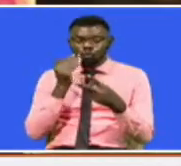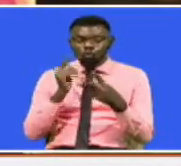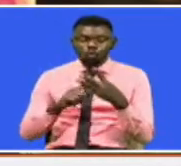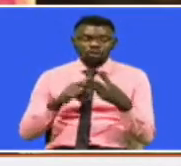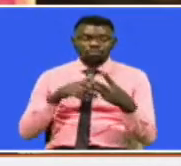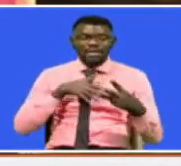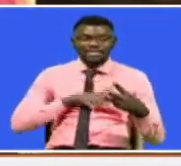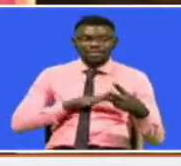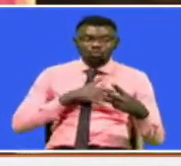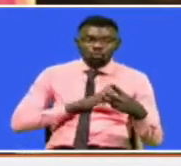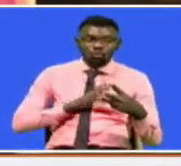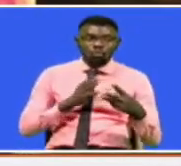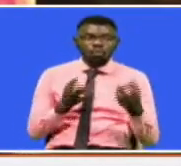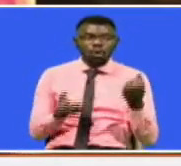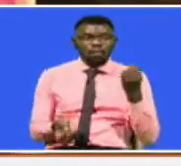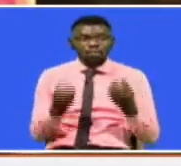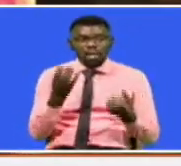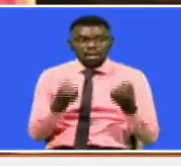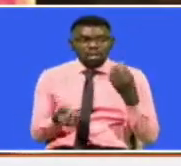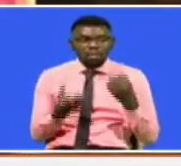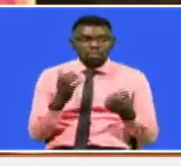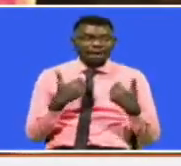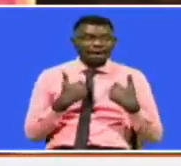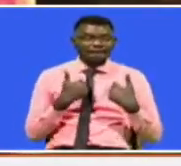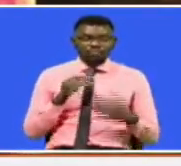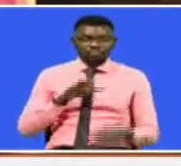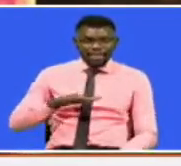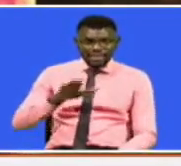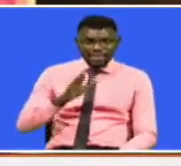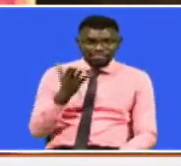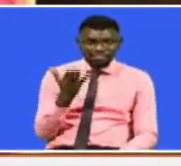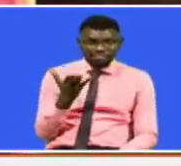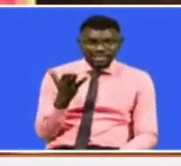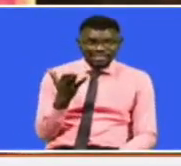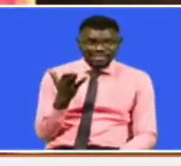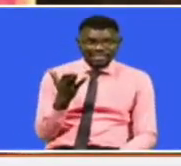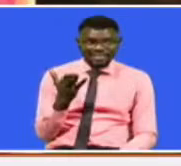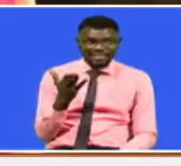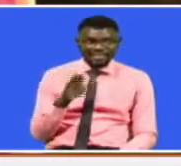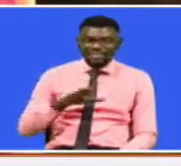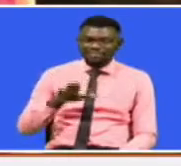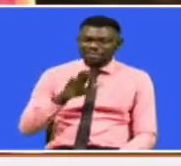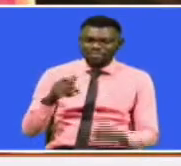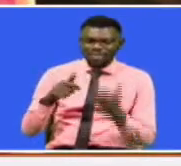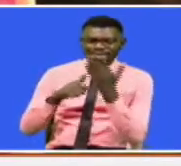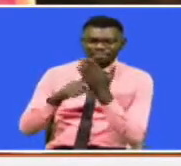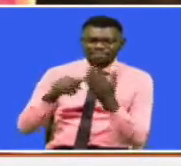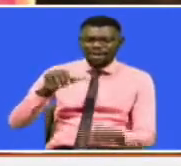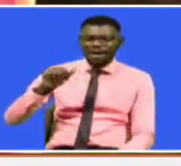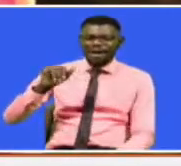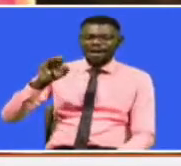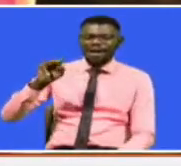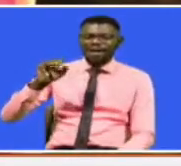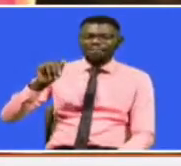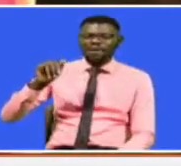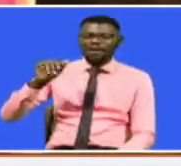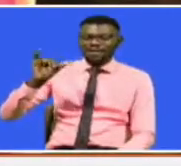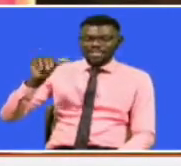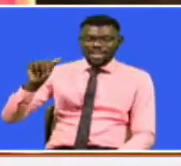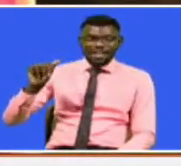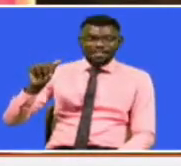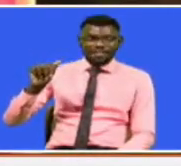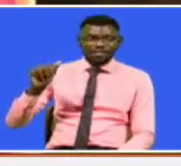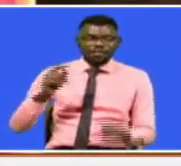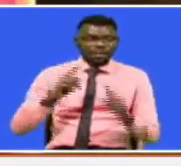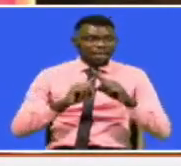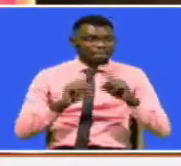where they all sort of meet or touch. And the place is called Amaya. Only three of them touch that point.